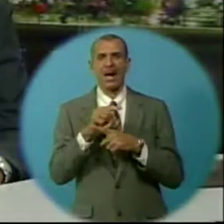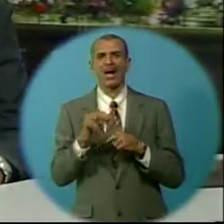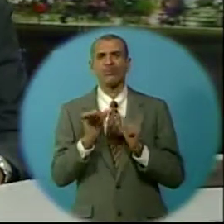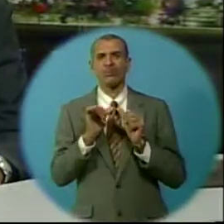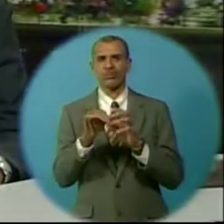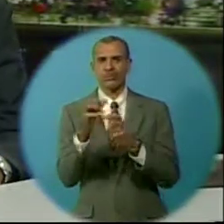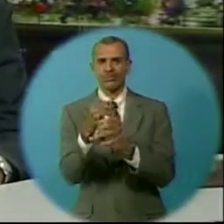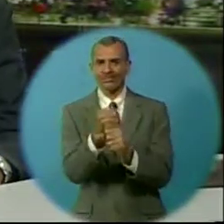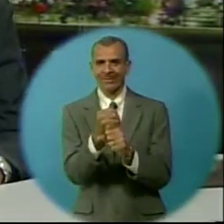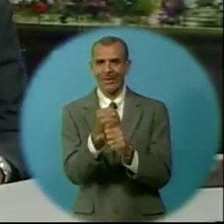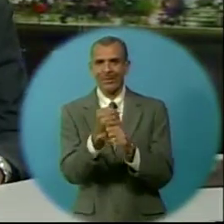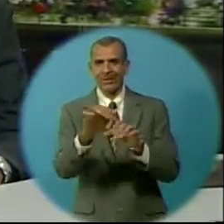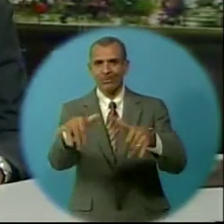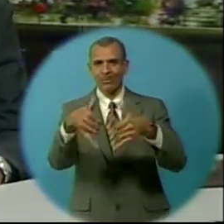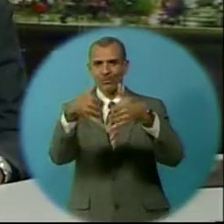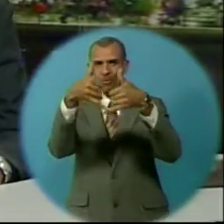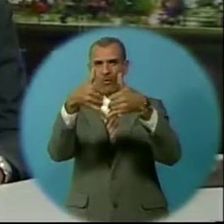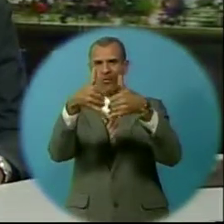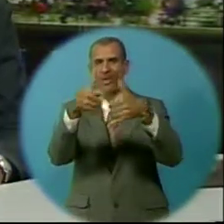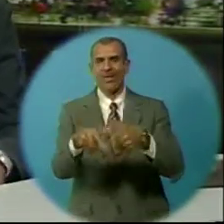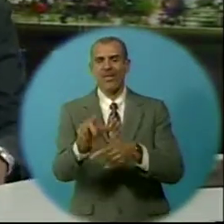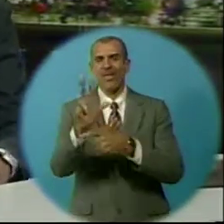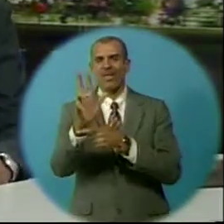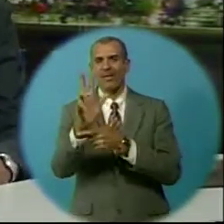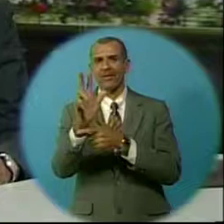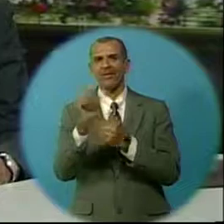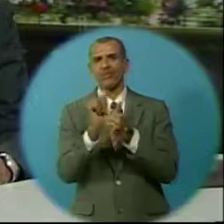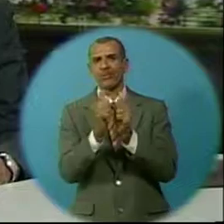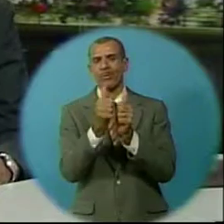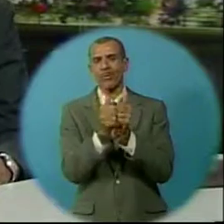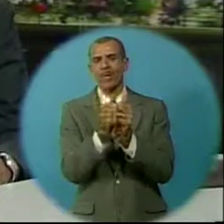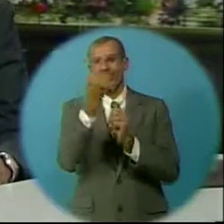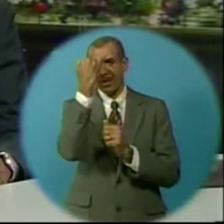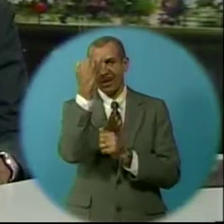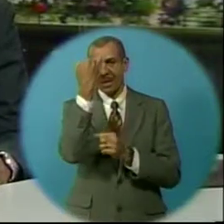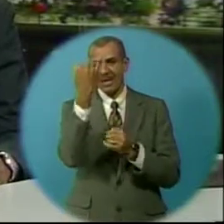Border Gavaskar Trophy after the 3rd test with India